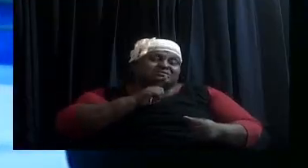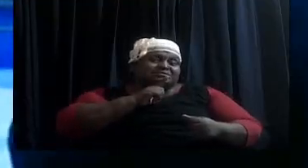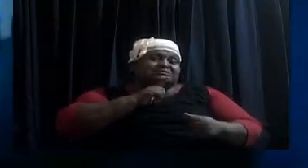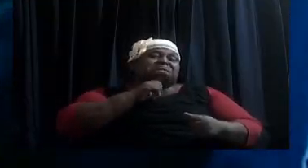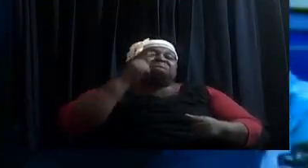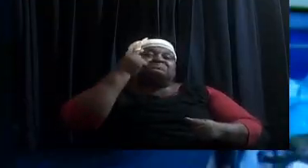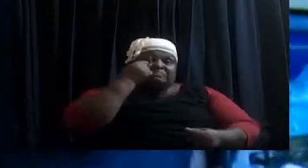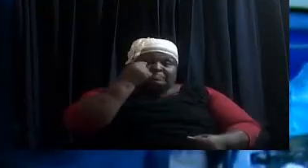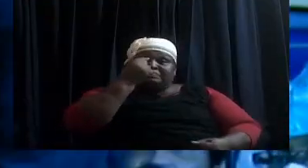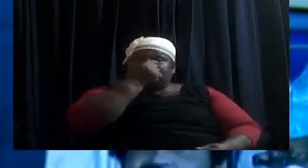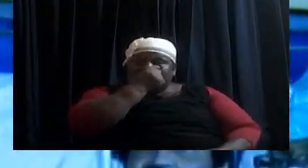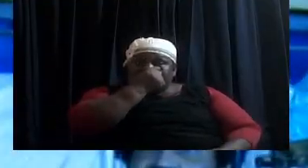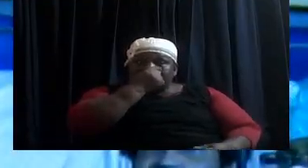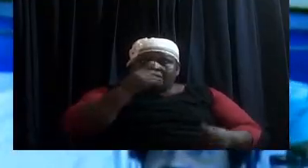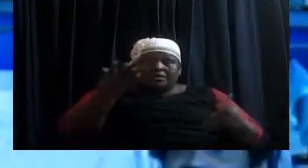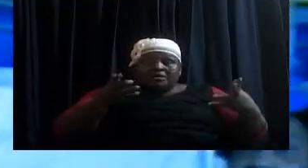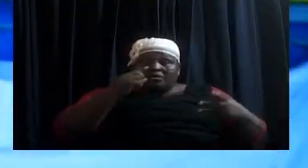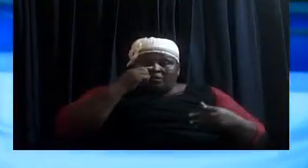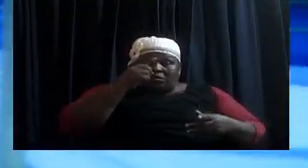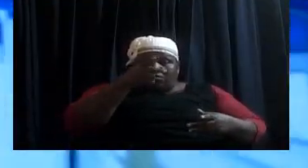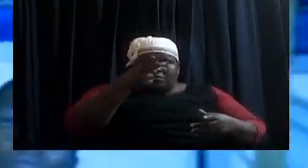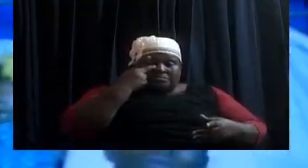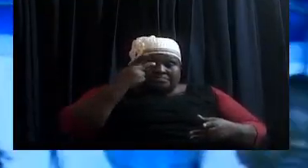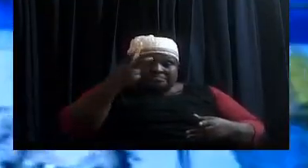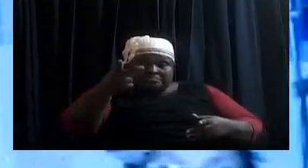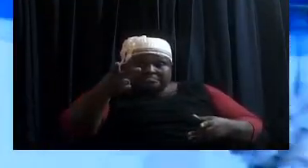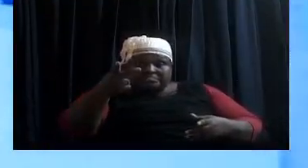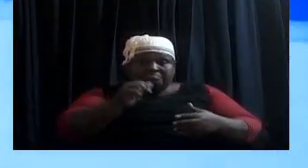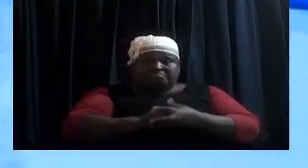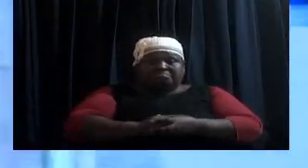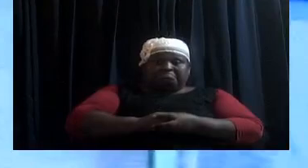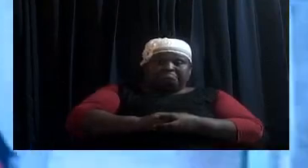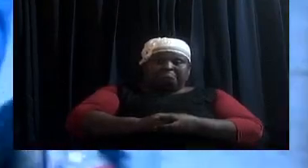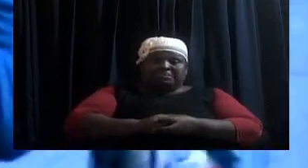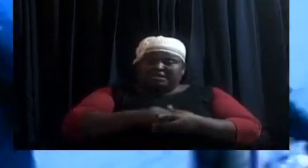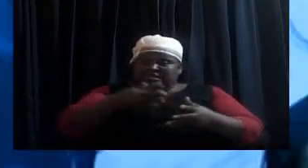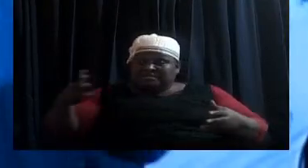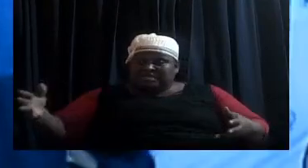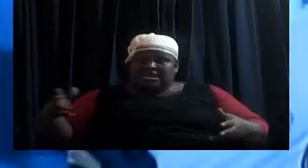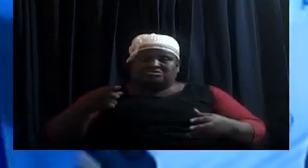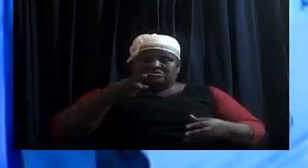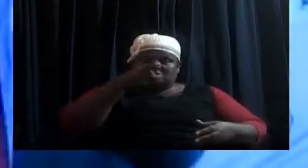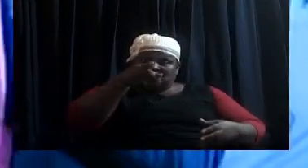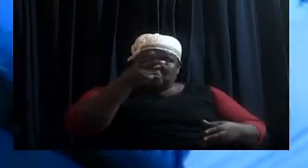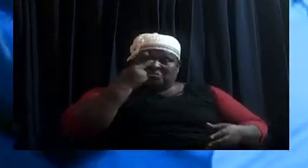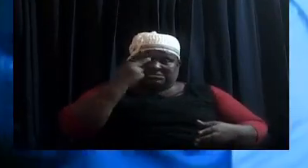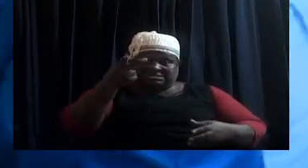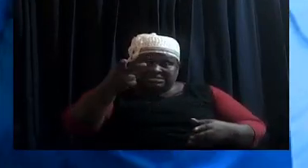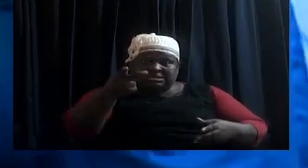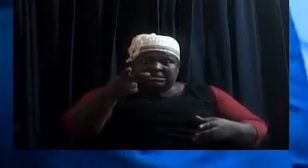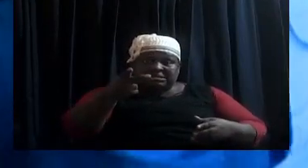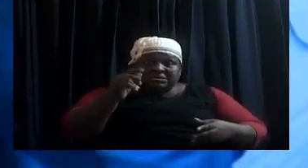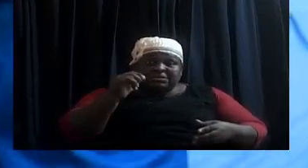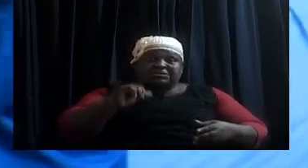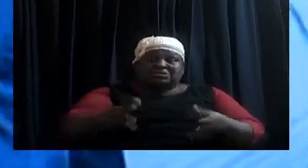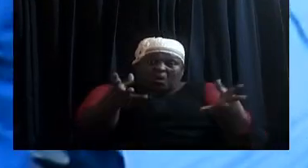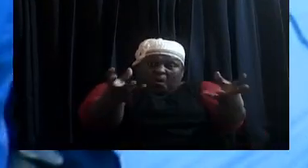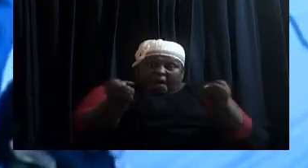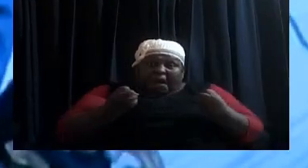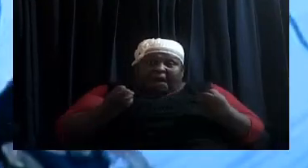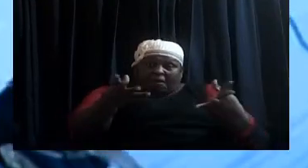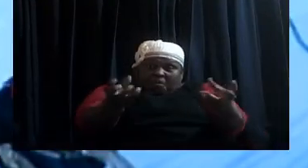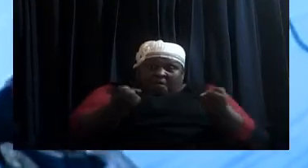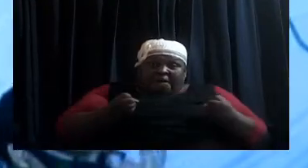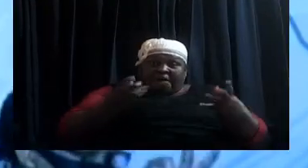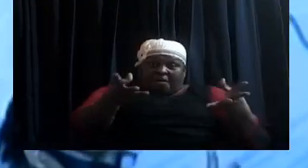the eyes. You never want BMW until you see BMW driving past. Many